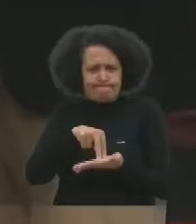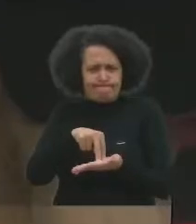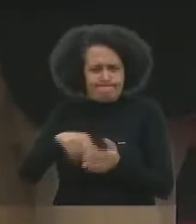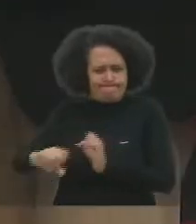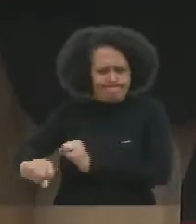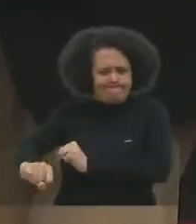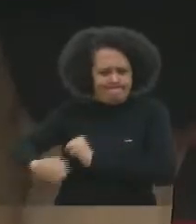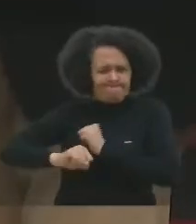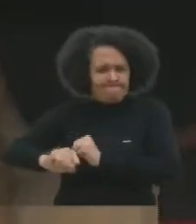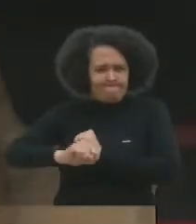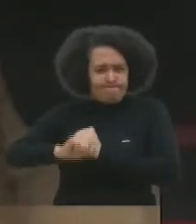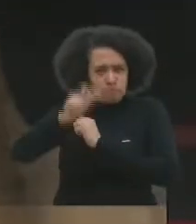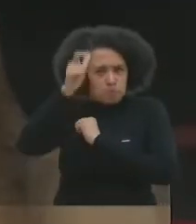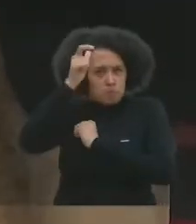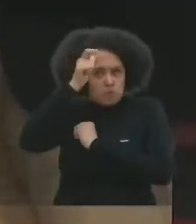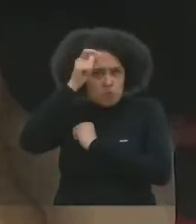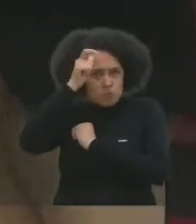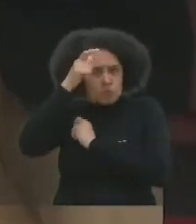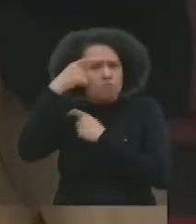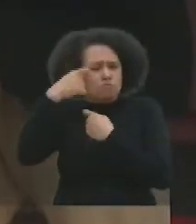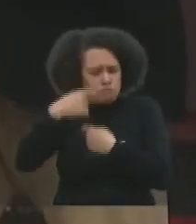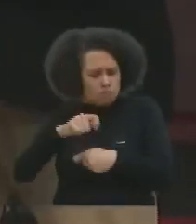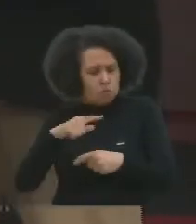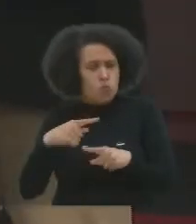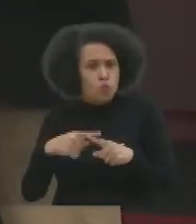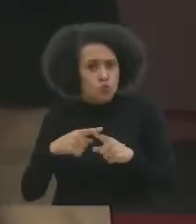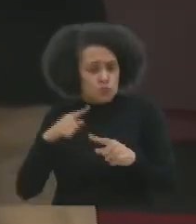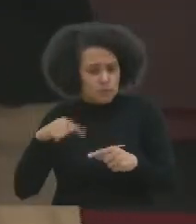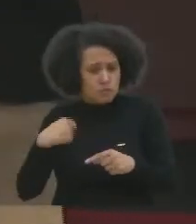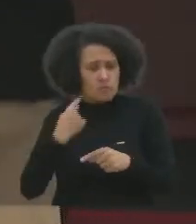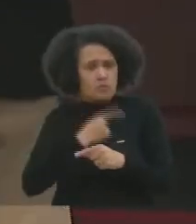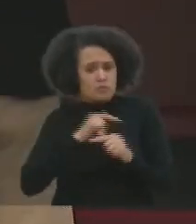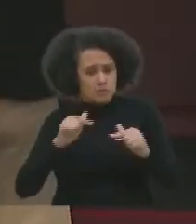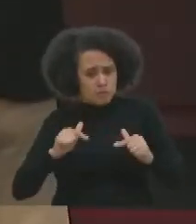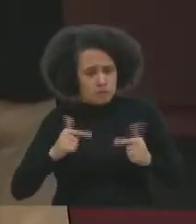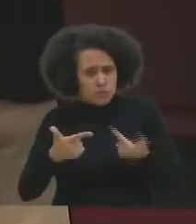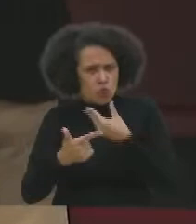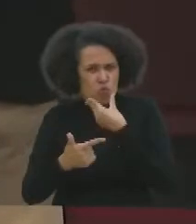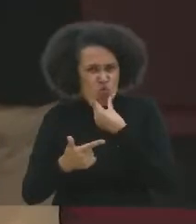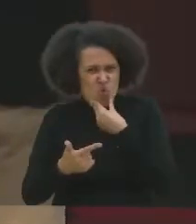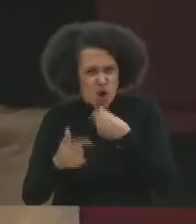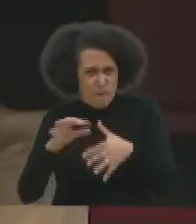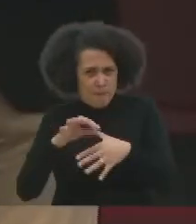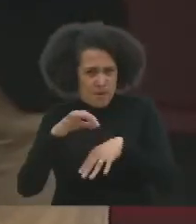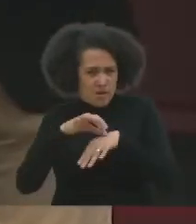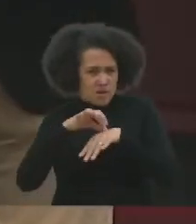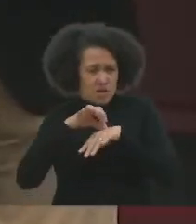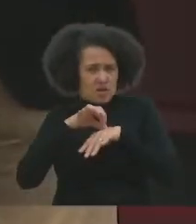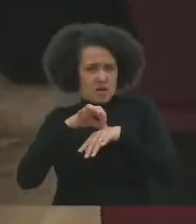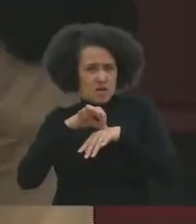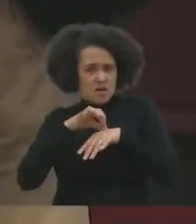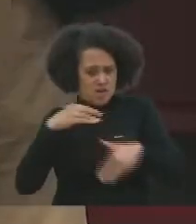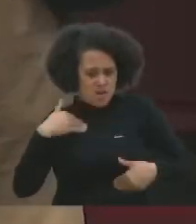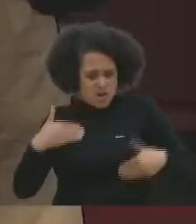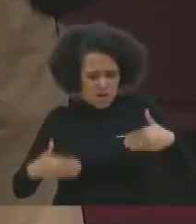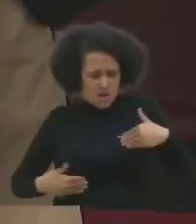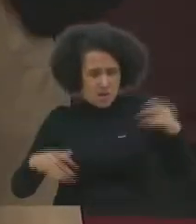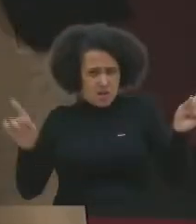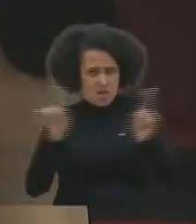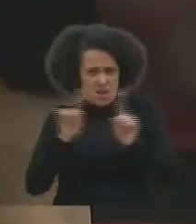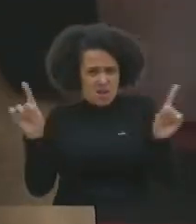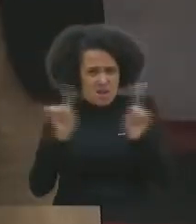For our struggle is not with flesh and blood. Porque a nossa luta não é contra homens de carne. But with principalities. Mas contra